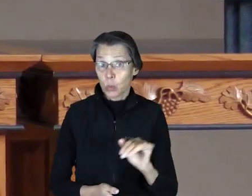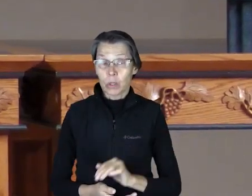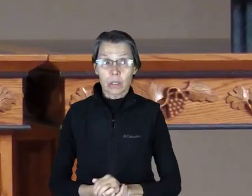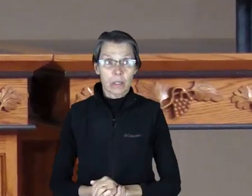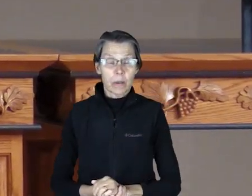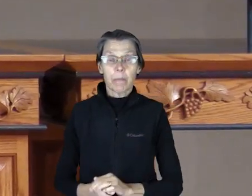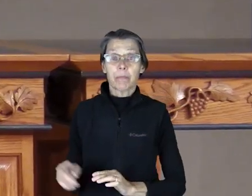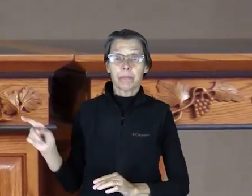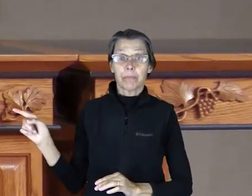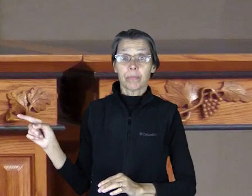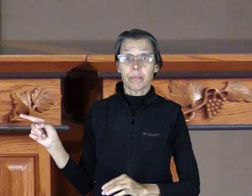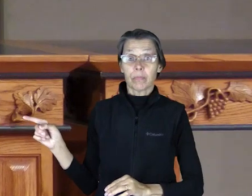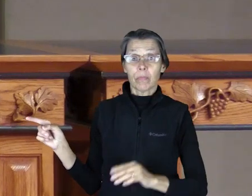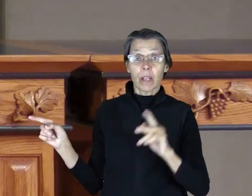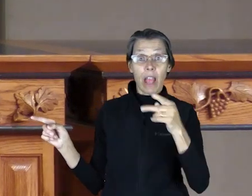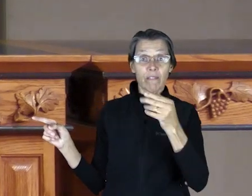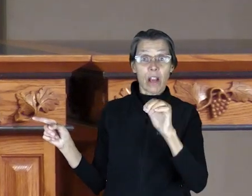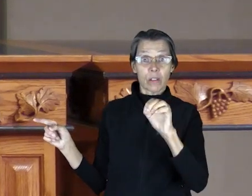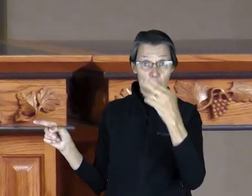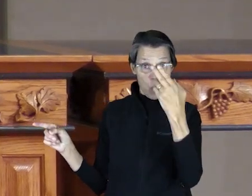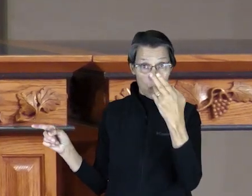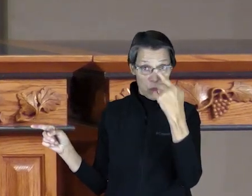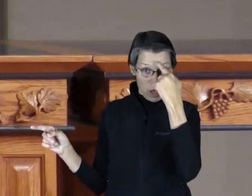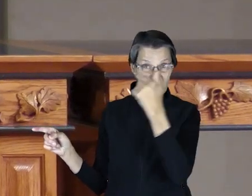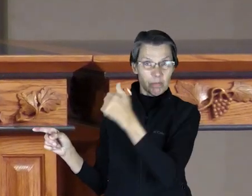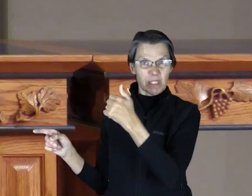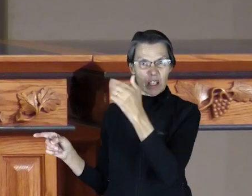Pharaoh had to let go of this idea that he was a god.